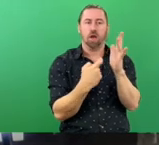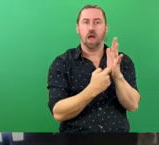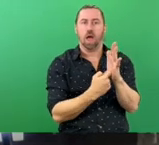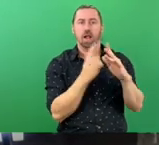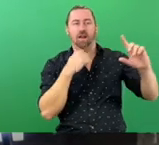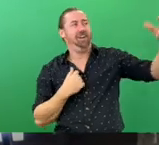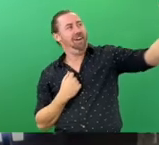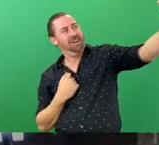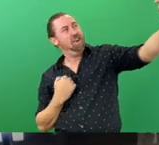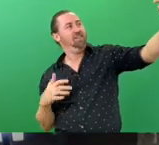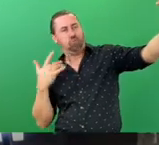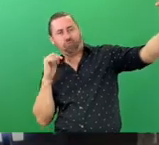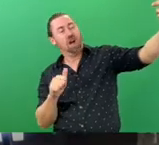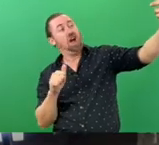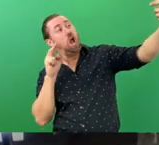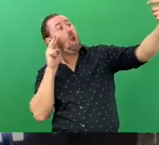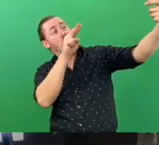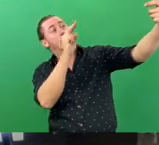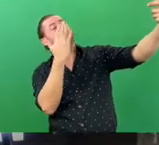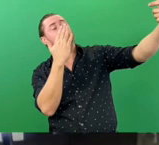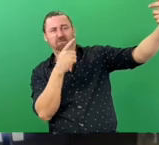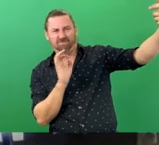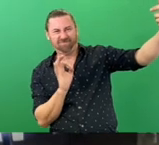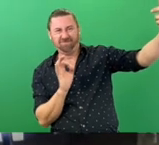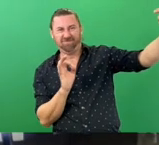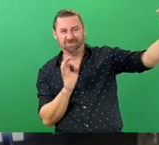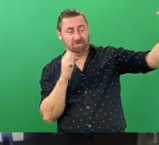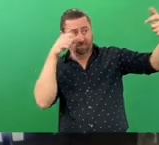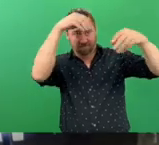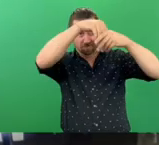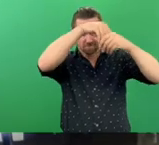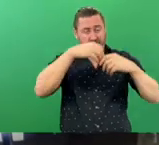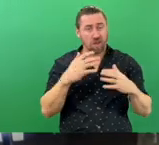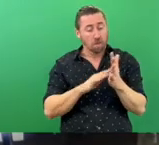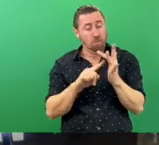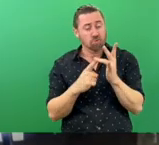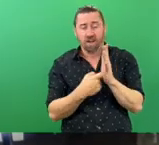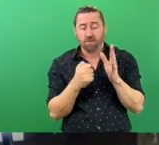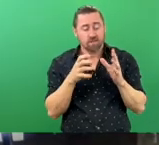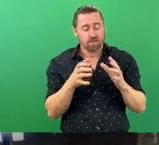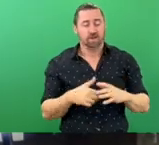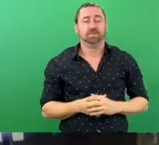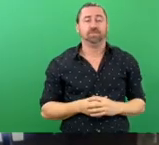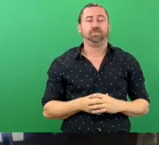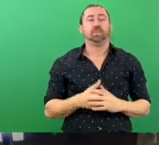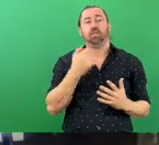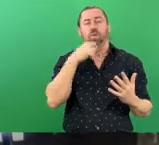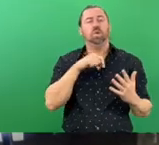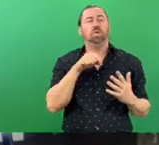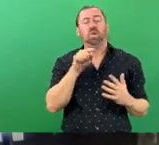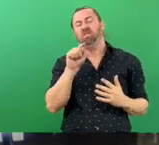to you and you think you look good because it feels like you're looking into a mirror. That's one of the strange things about mirrors. Another strange